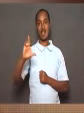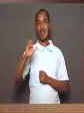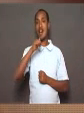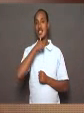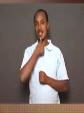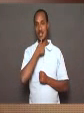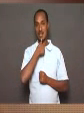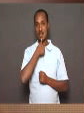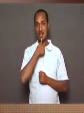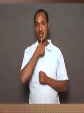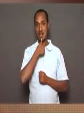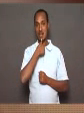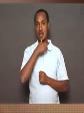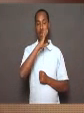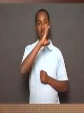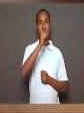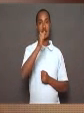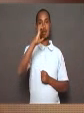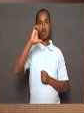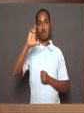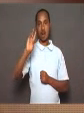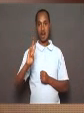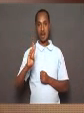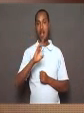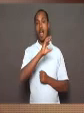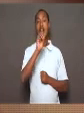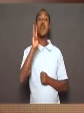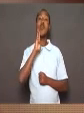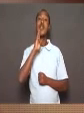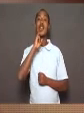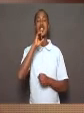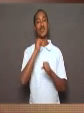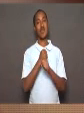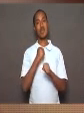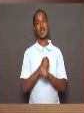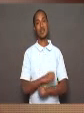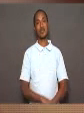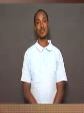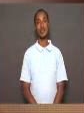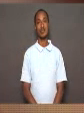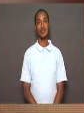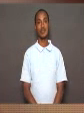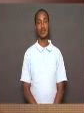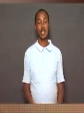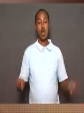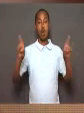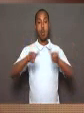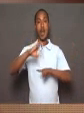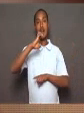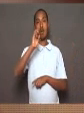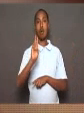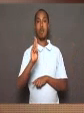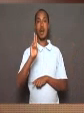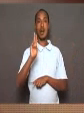acid, calcium chloride, and water are formed. When copper